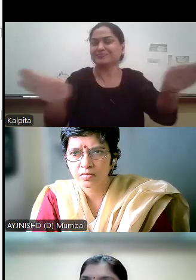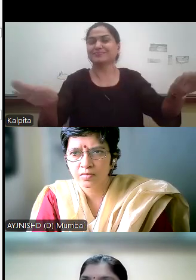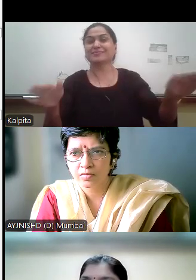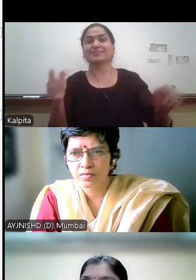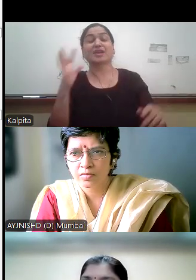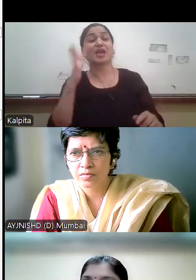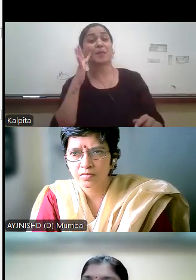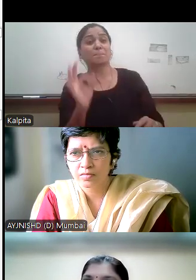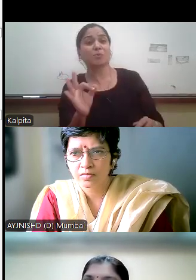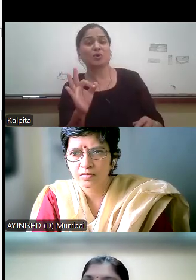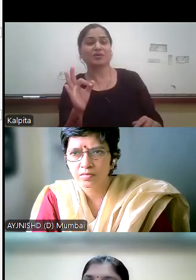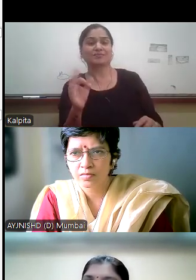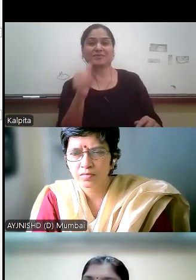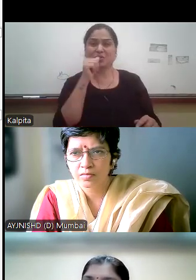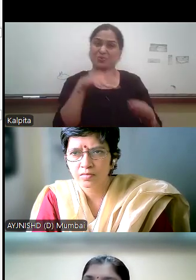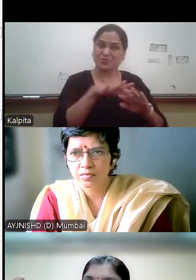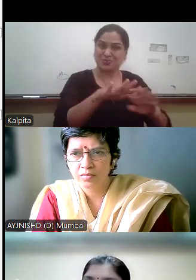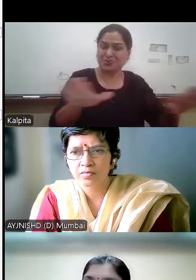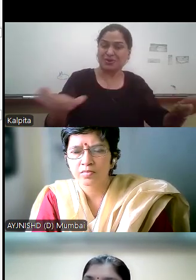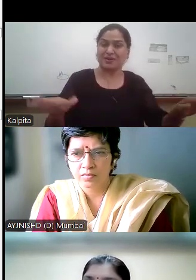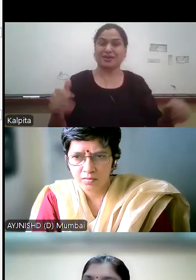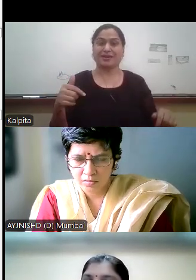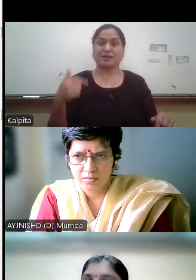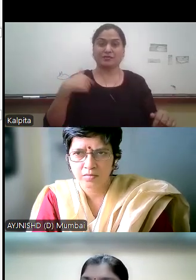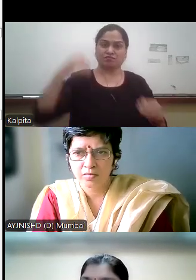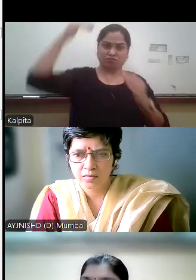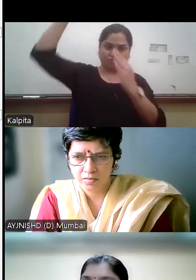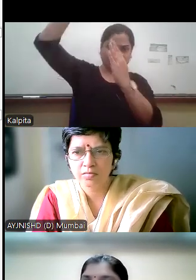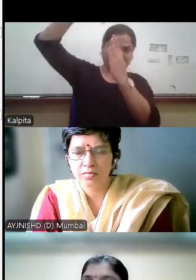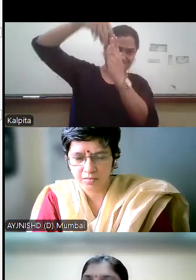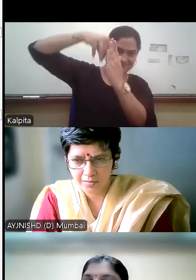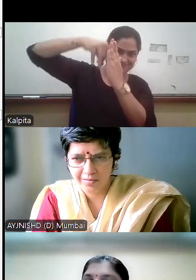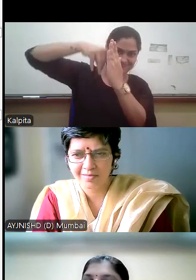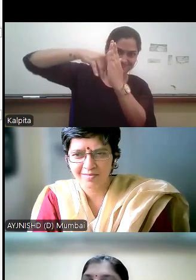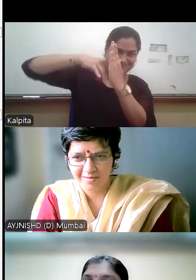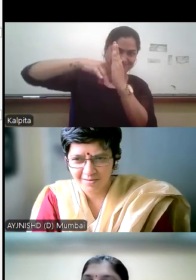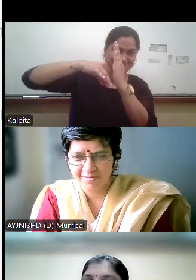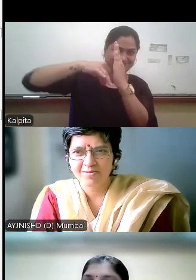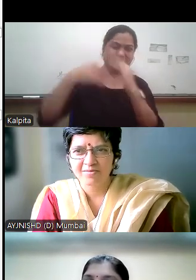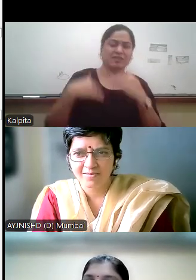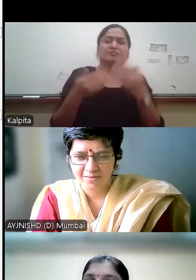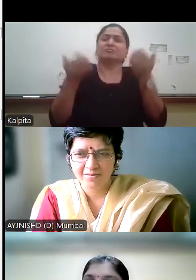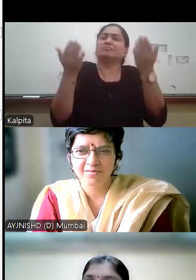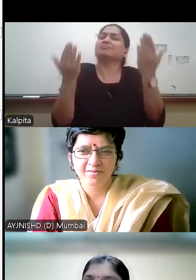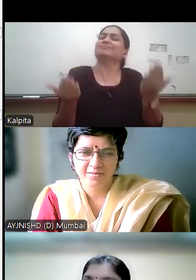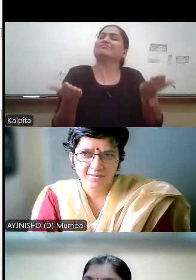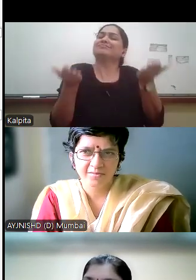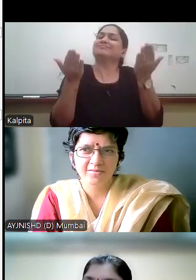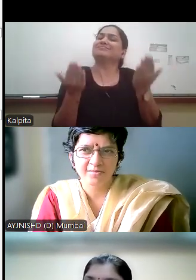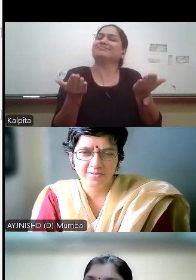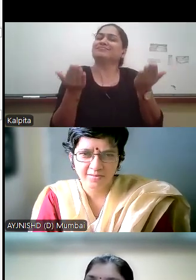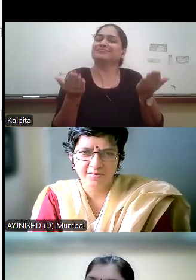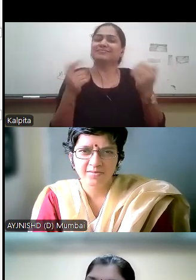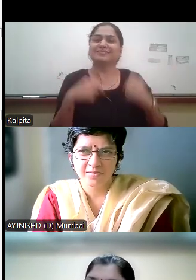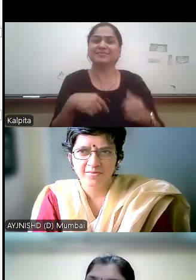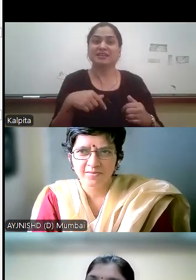child in the water, we remember the buoyancy principle. When we go down, we feel light. So when we do, muscle tone releasing